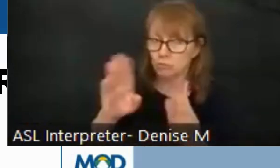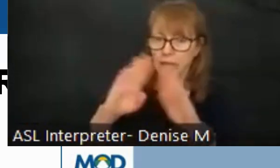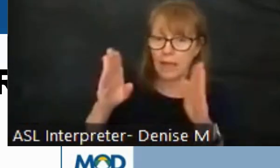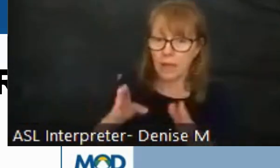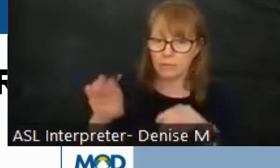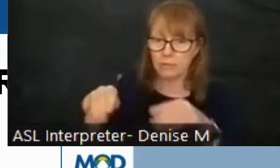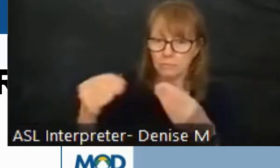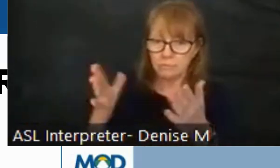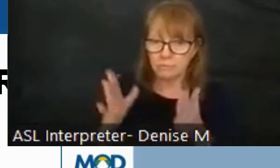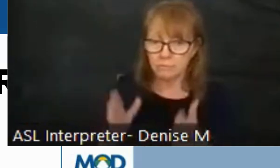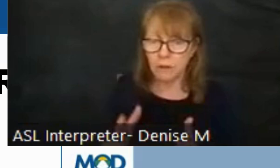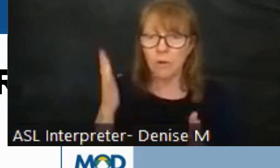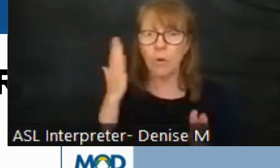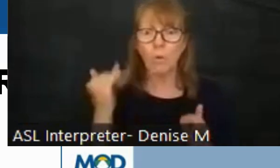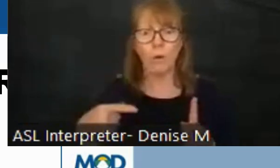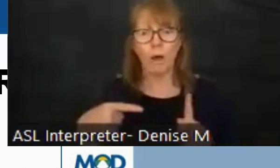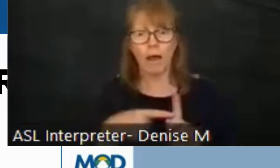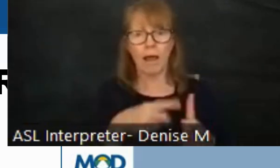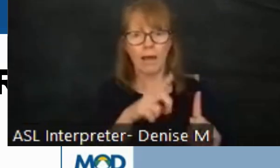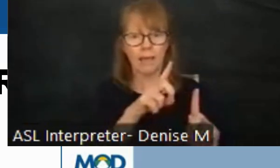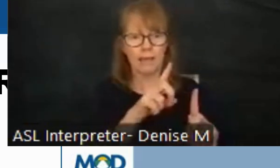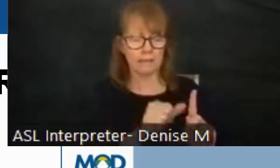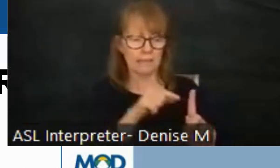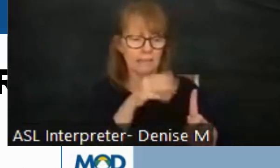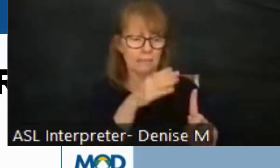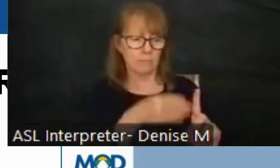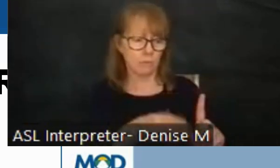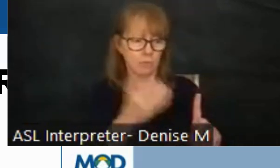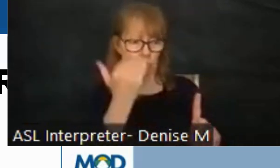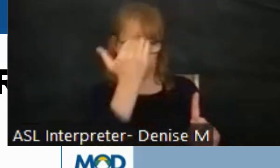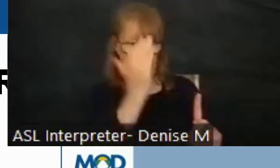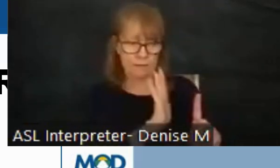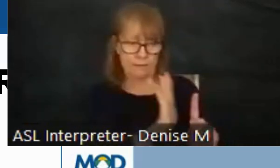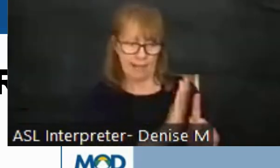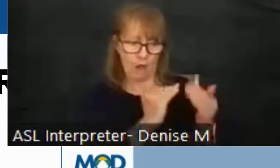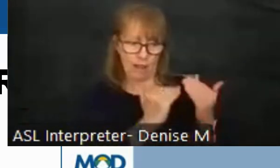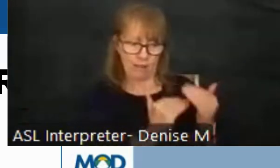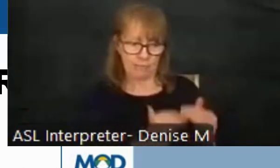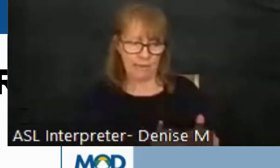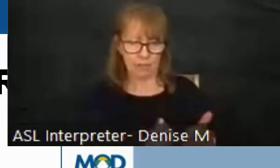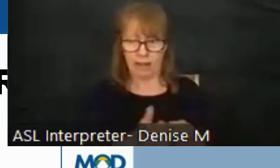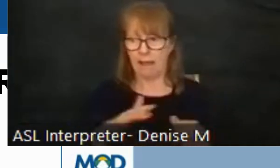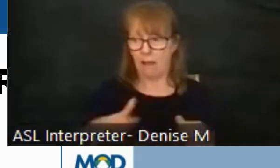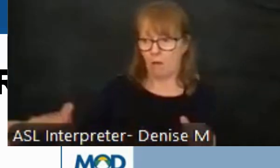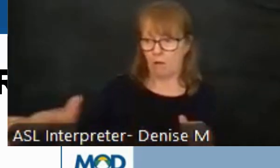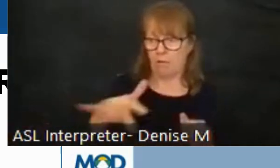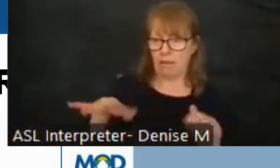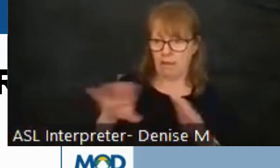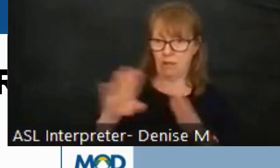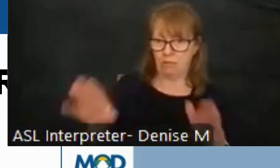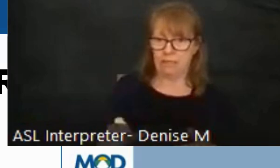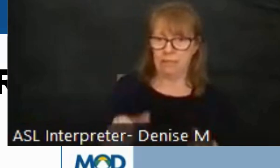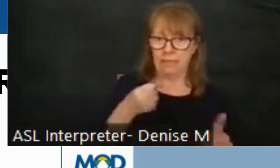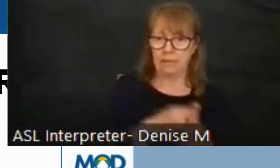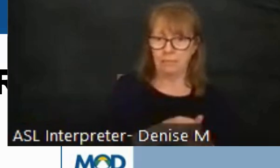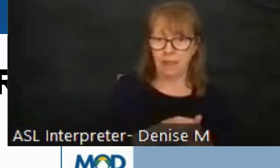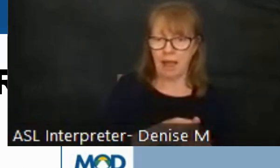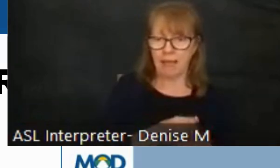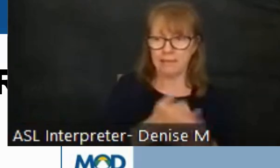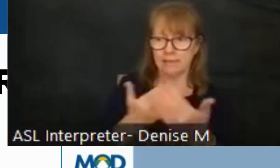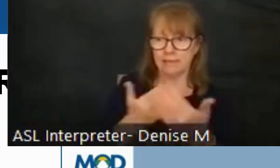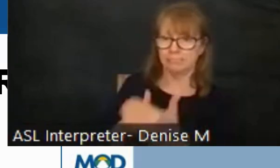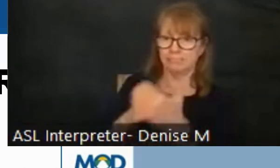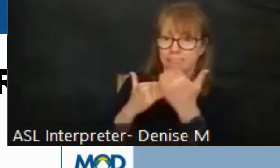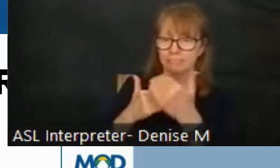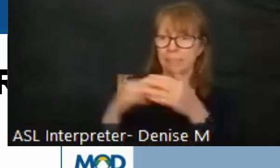knows the most about their limitations and how they're impacted in their specific housing setting and can best describe their needs to the housing